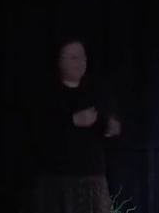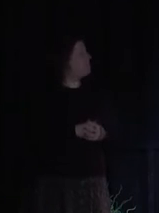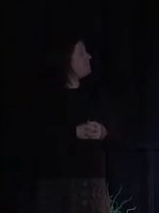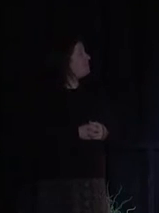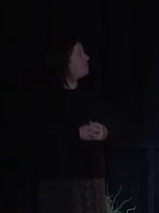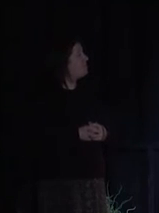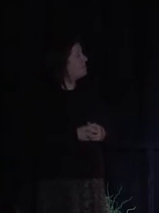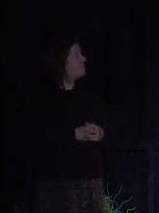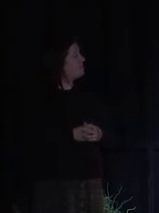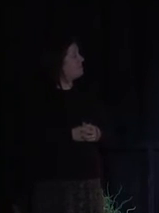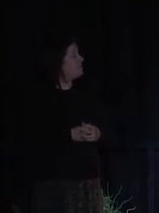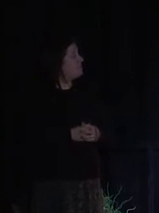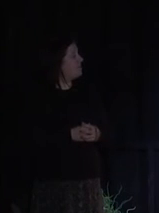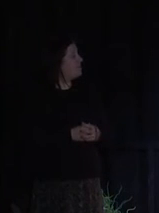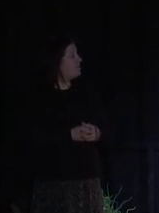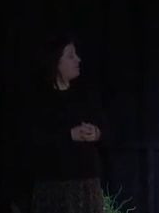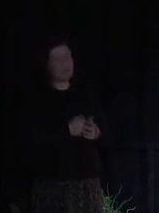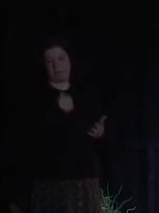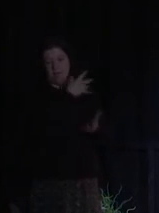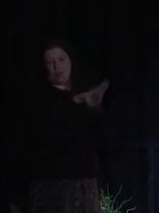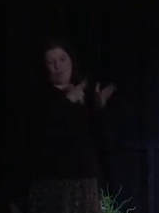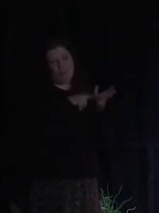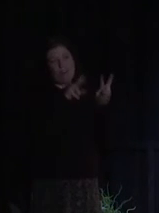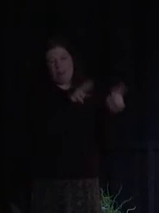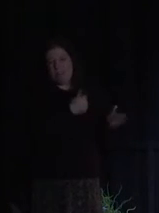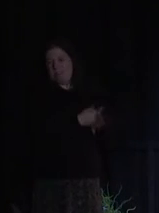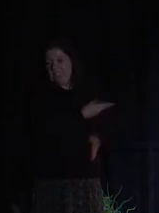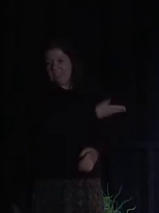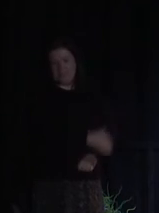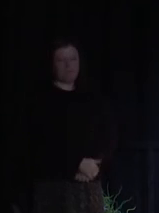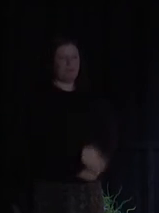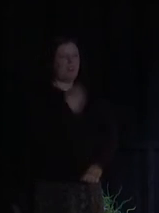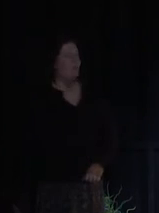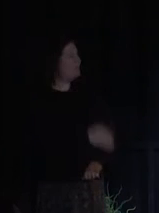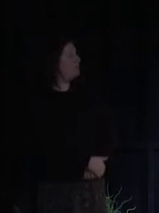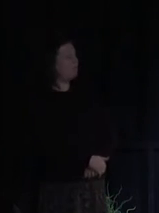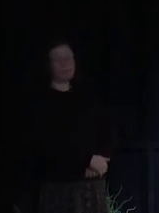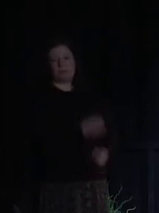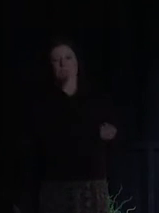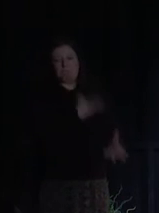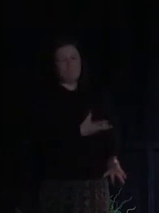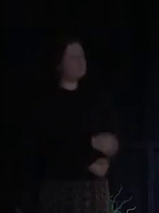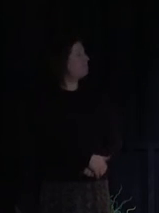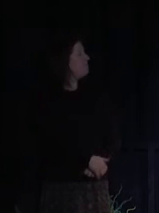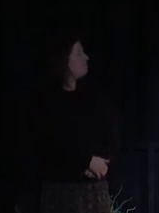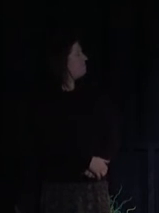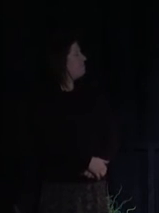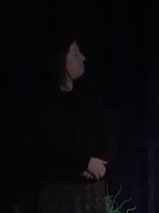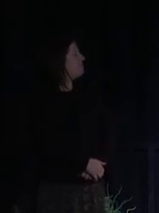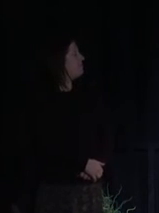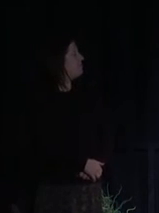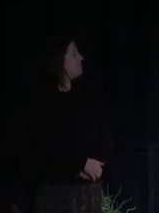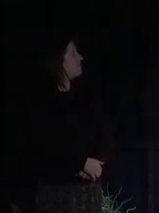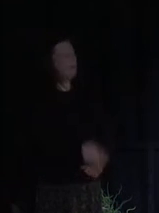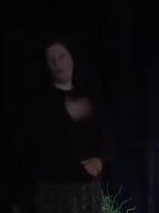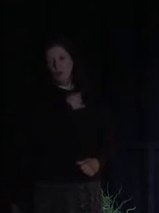thing. I love that. I had a great time in Hull with that. So yeah, thank you to them. God, that was beautiful. Yeah, a little bit